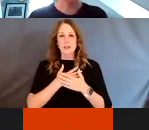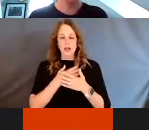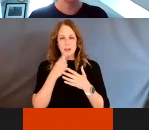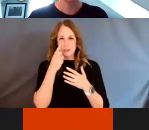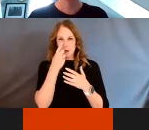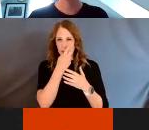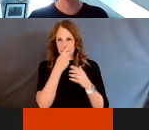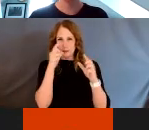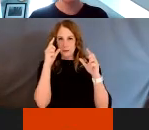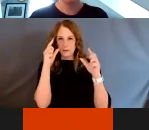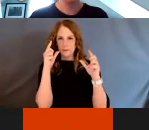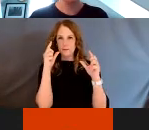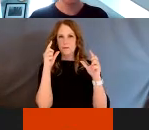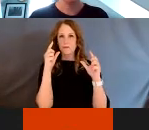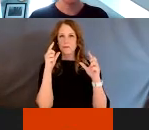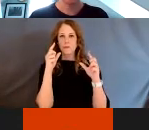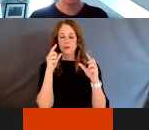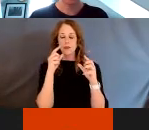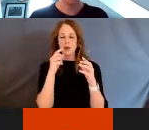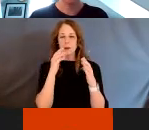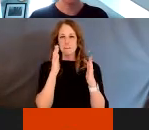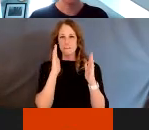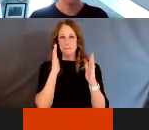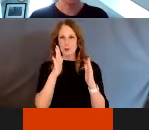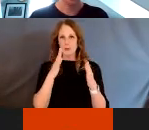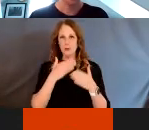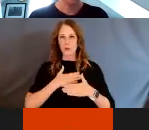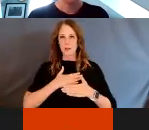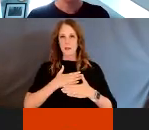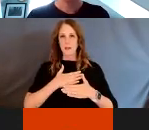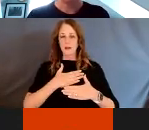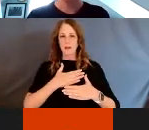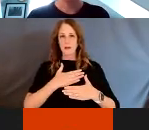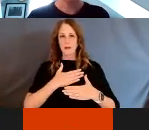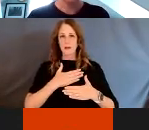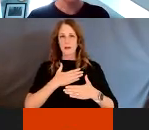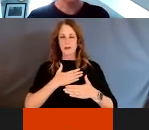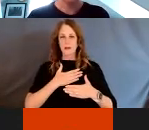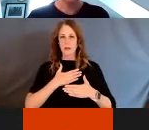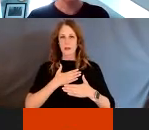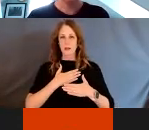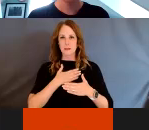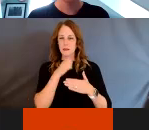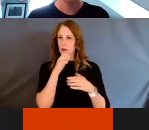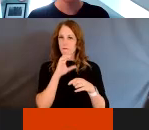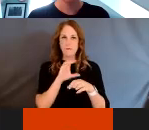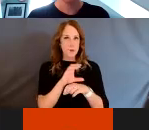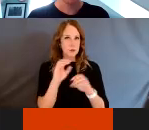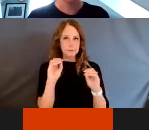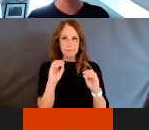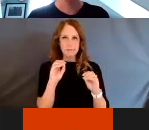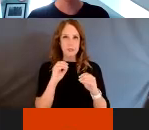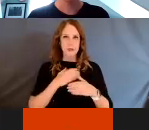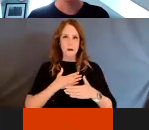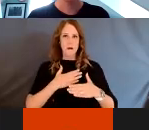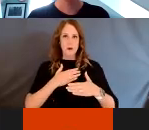your attention to your inhales and your exhales, not forcing air in